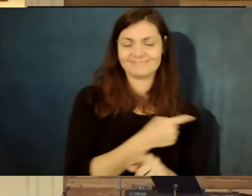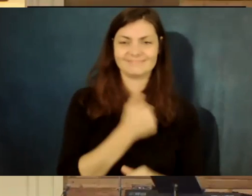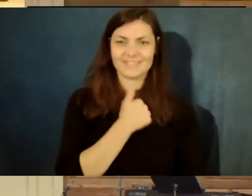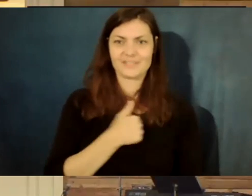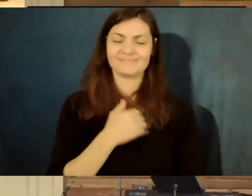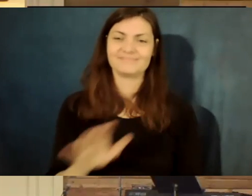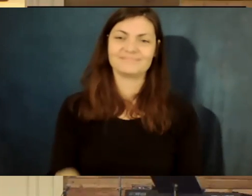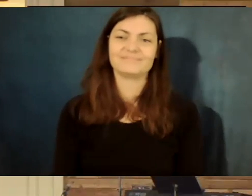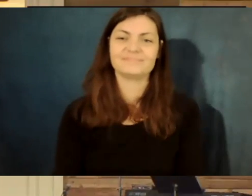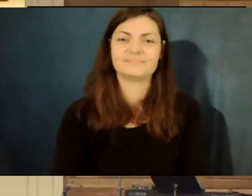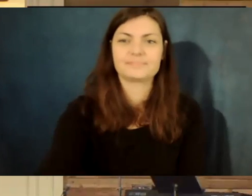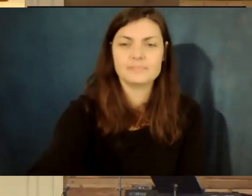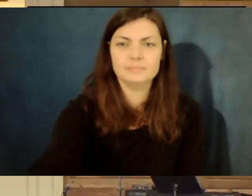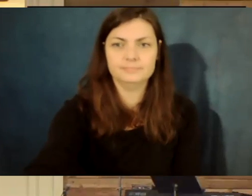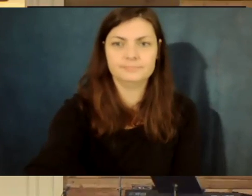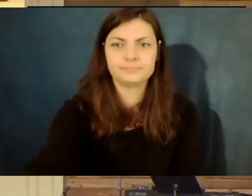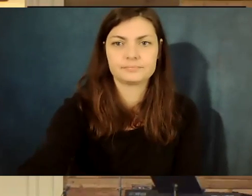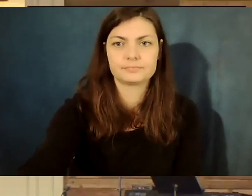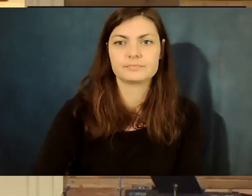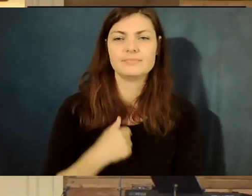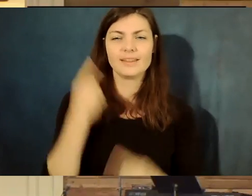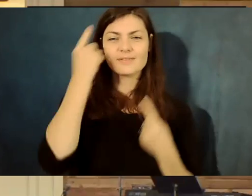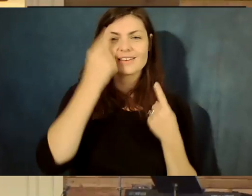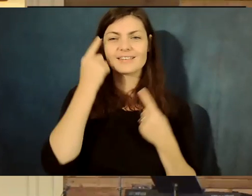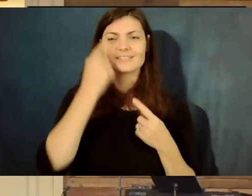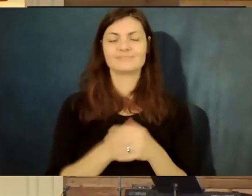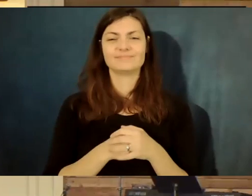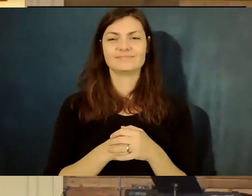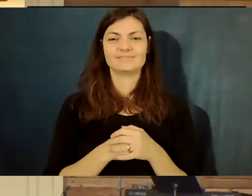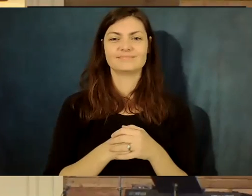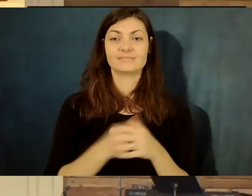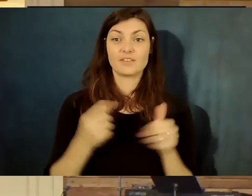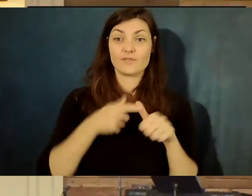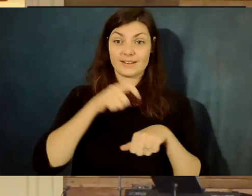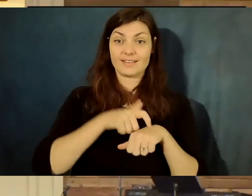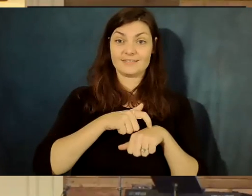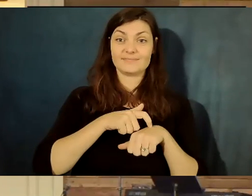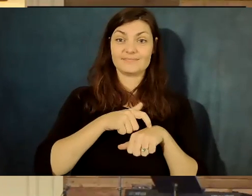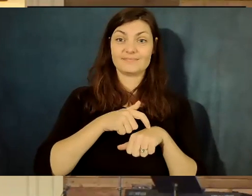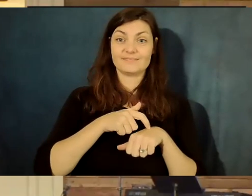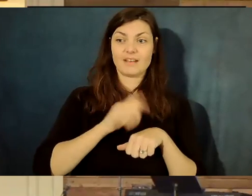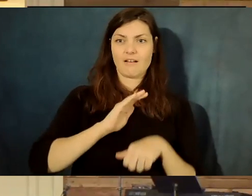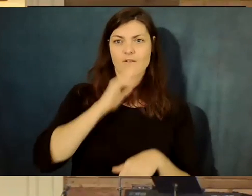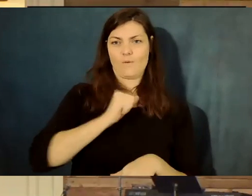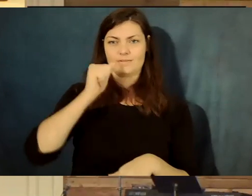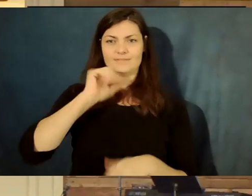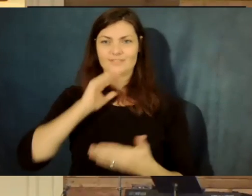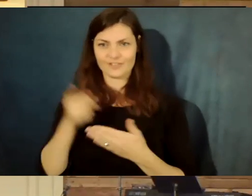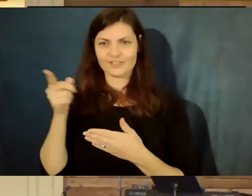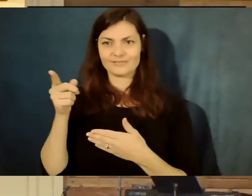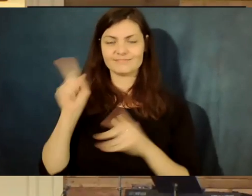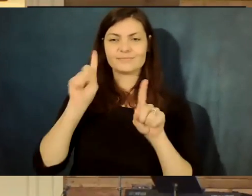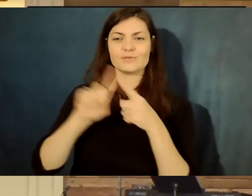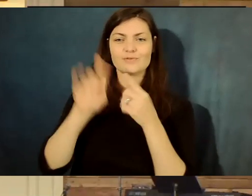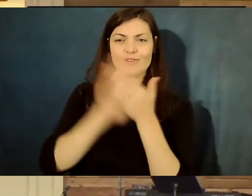me on this, but I was just thinking, I went for the first time. Our oldest daughter is at Texas